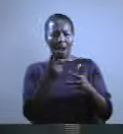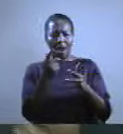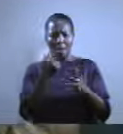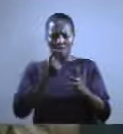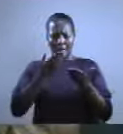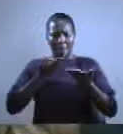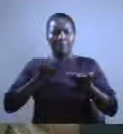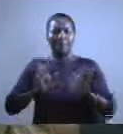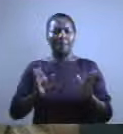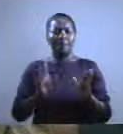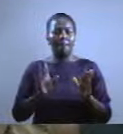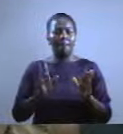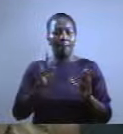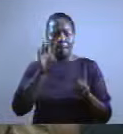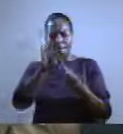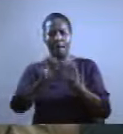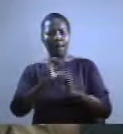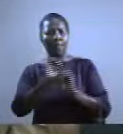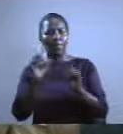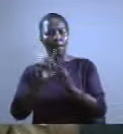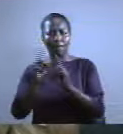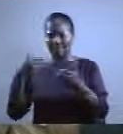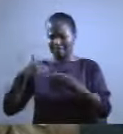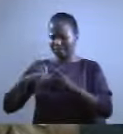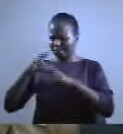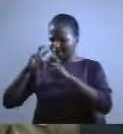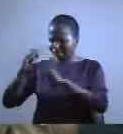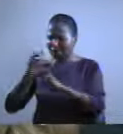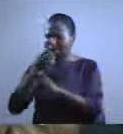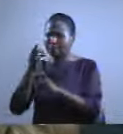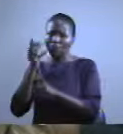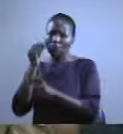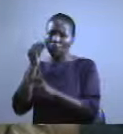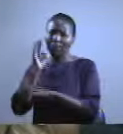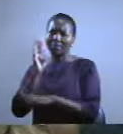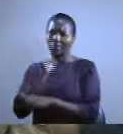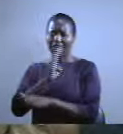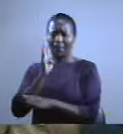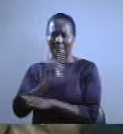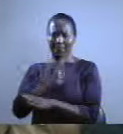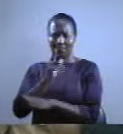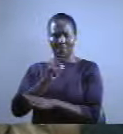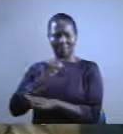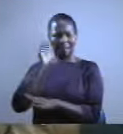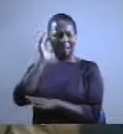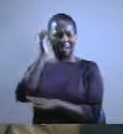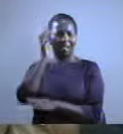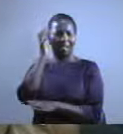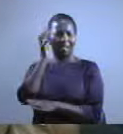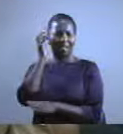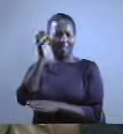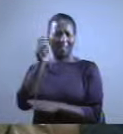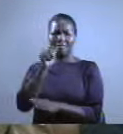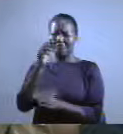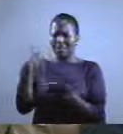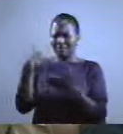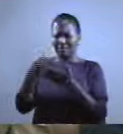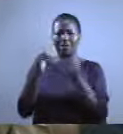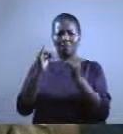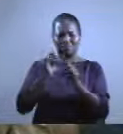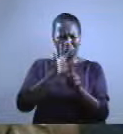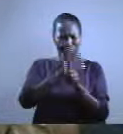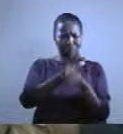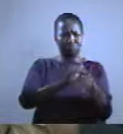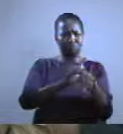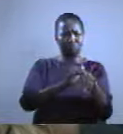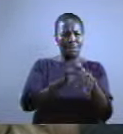confession and not as a result of their intelligence gathering? It boggles the mind to think that there have been racially influenced responses